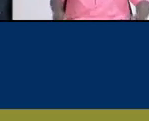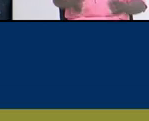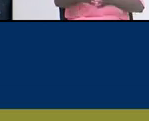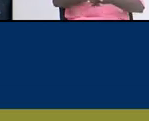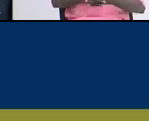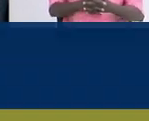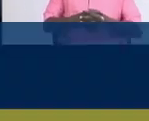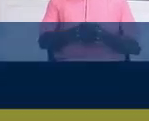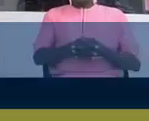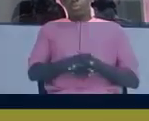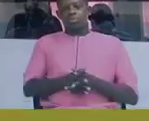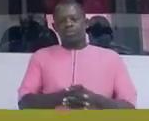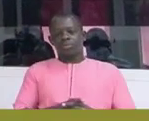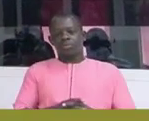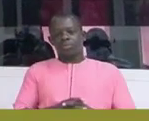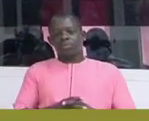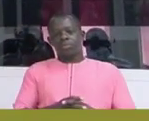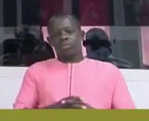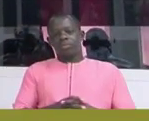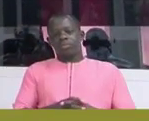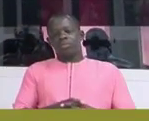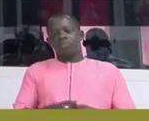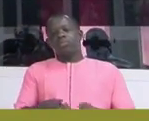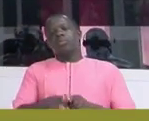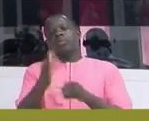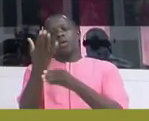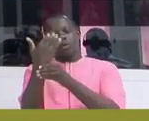us. Anyway, proceed